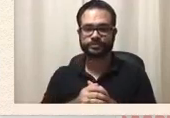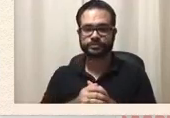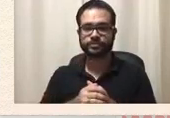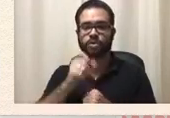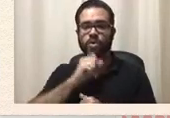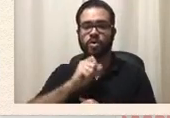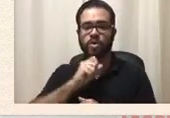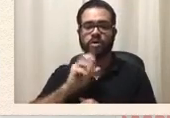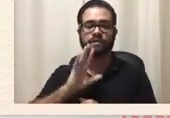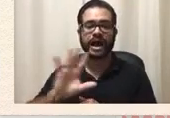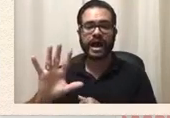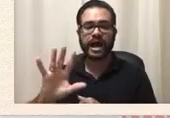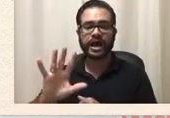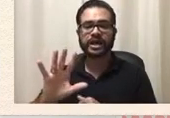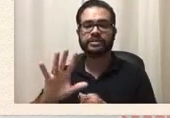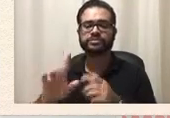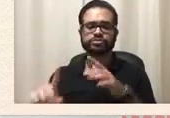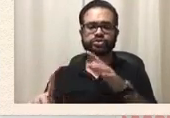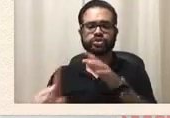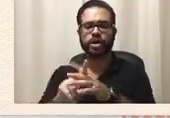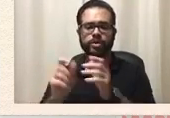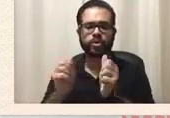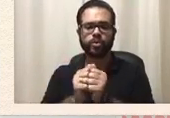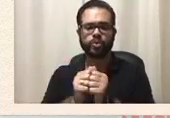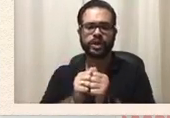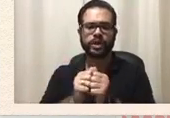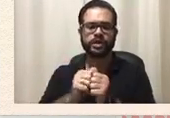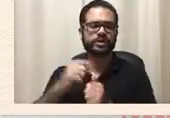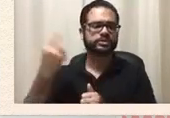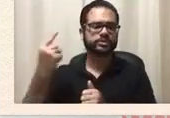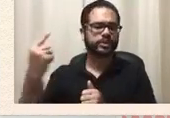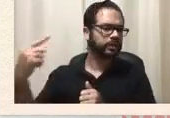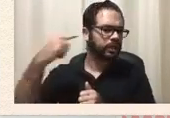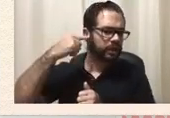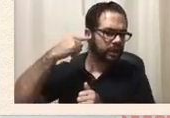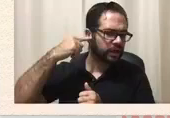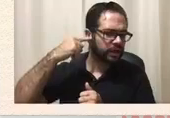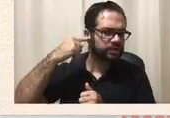in his ear canal. At age 6,